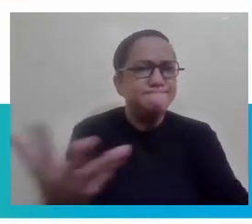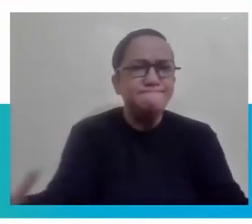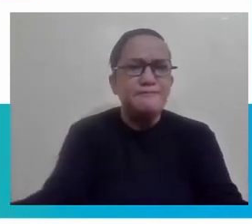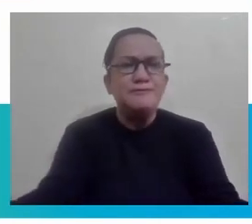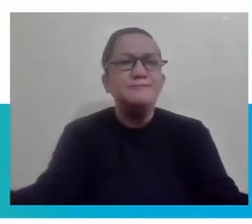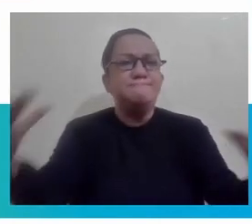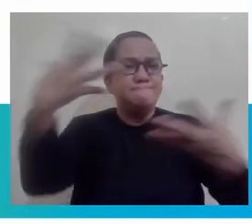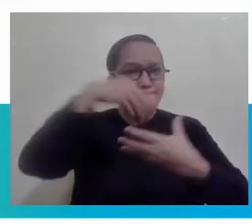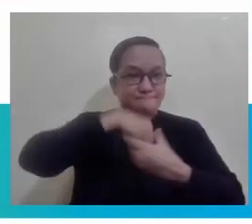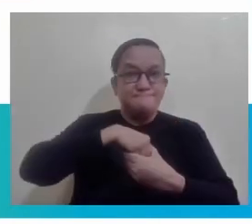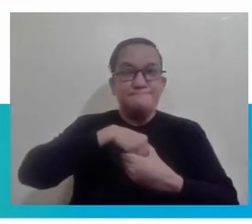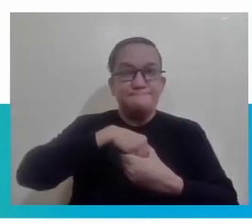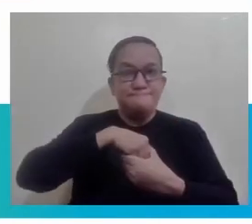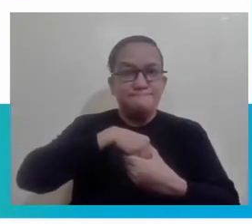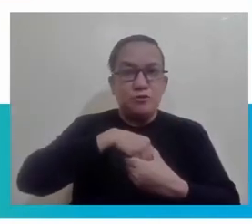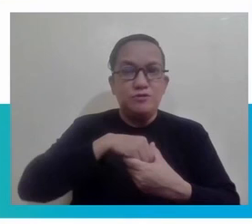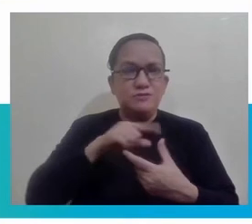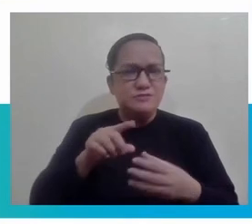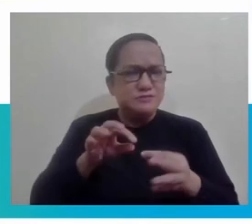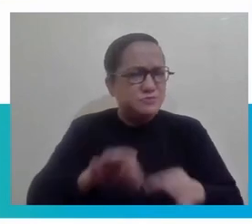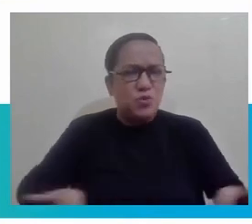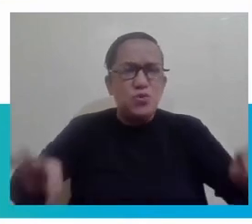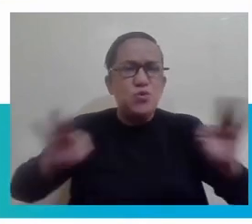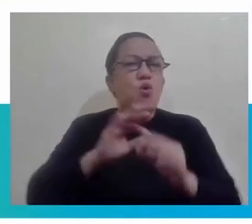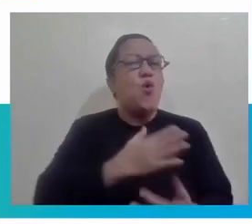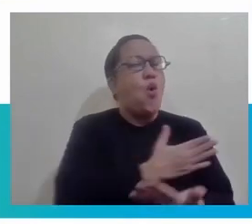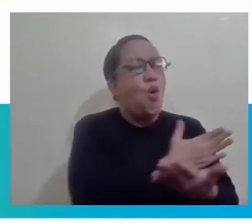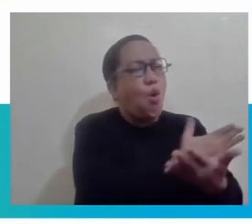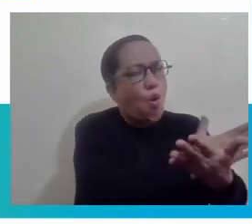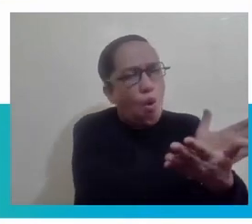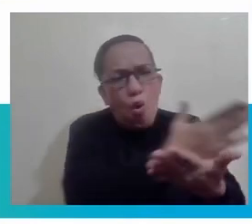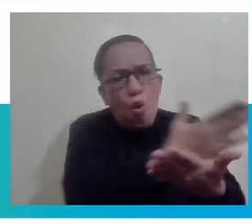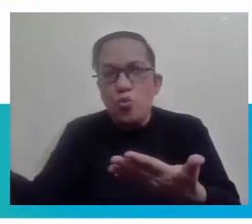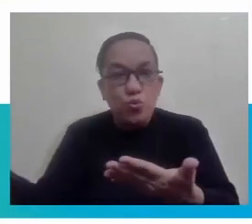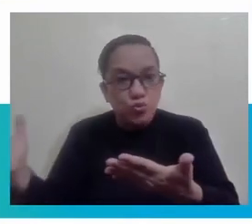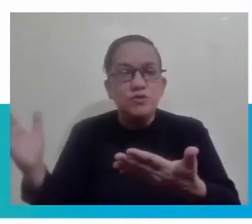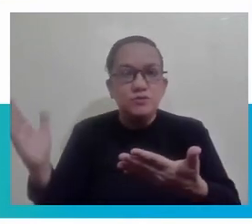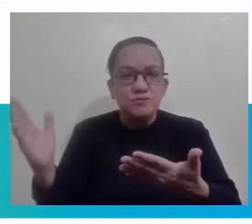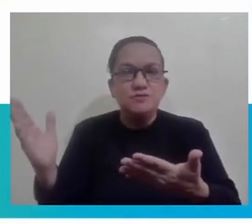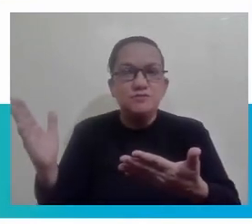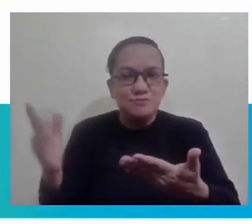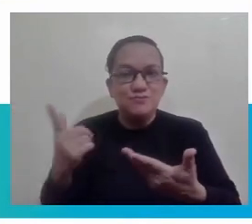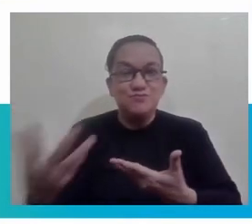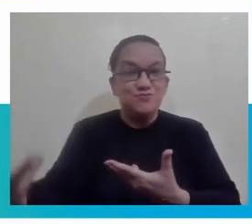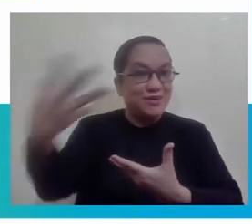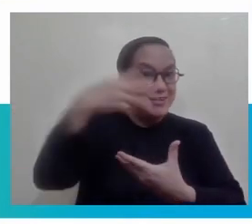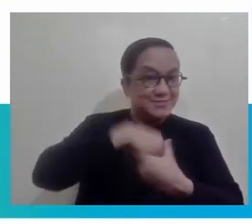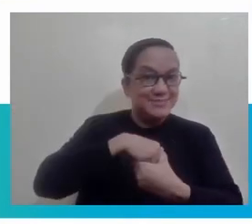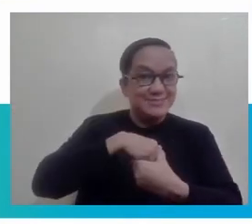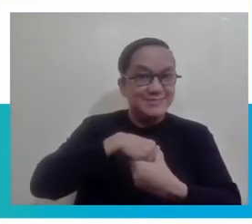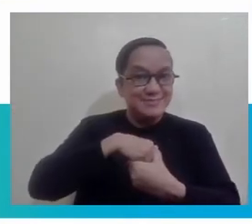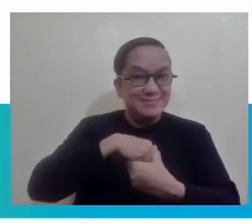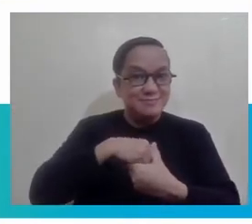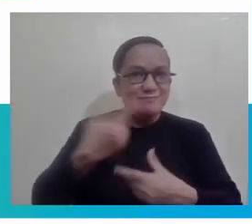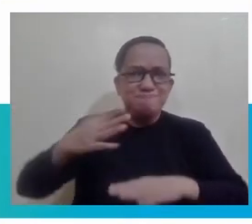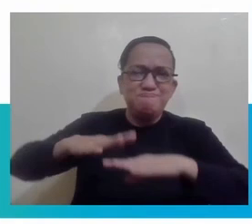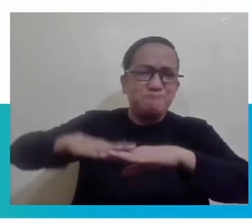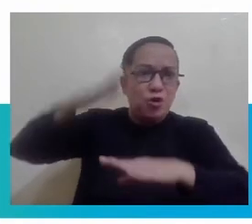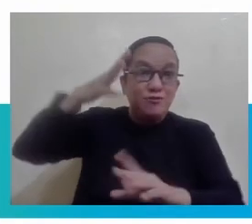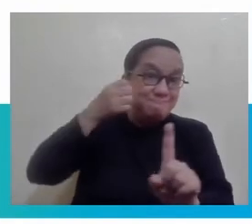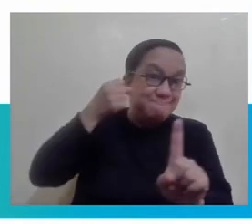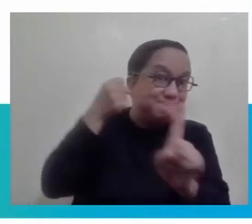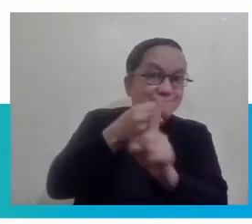chances of success and progress are much enlarged. I leave it there,